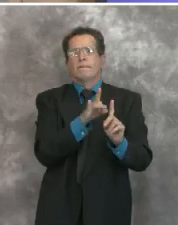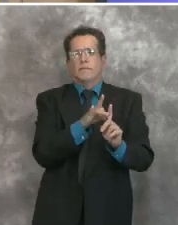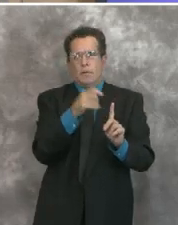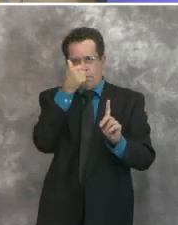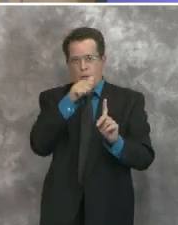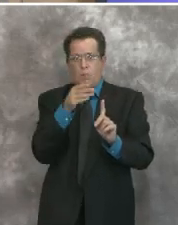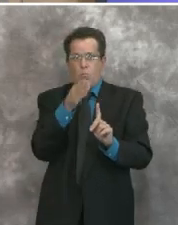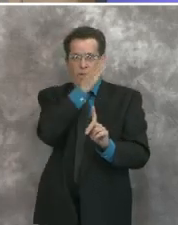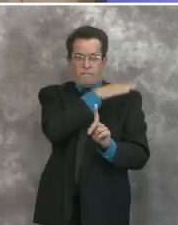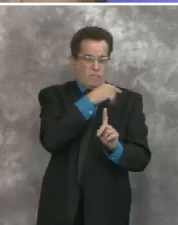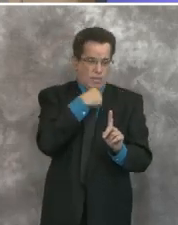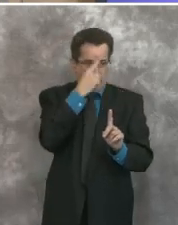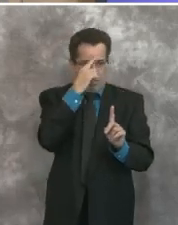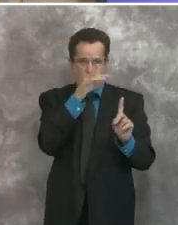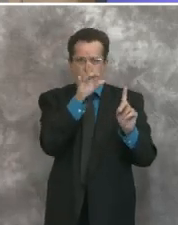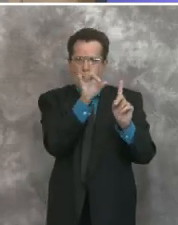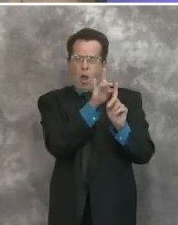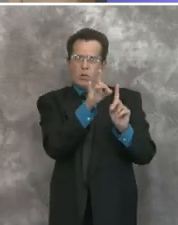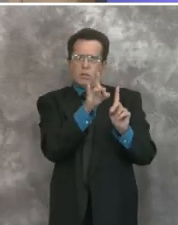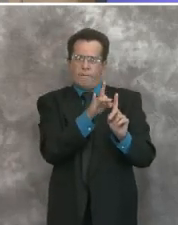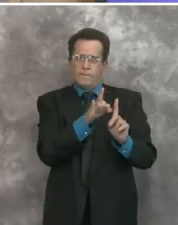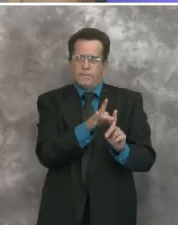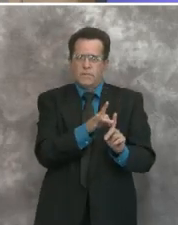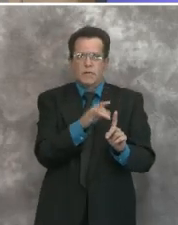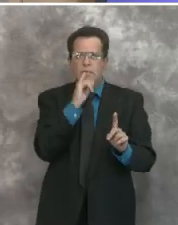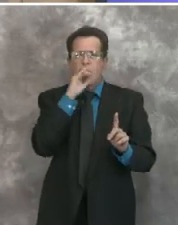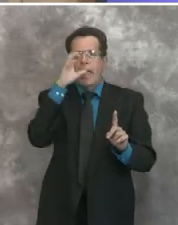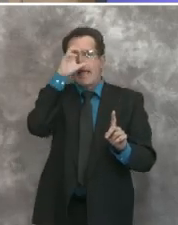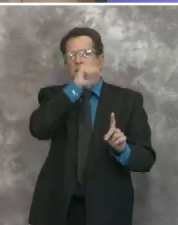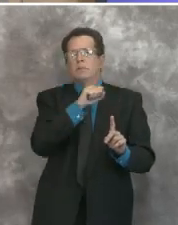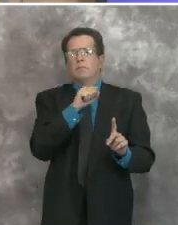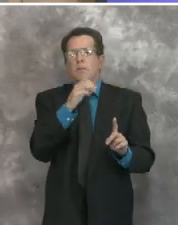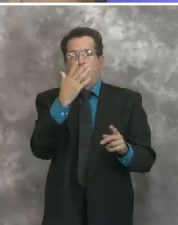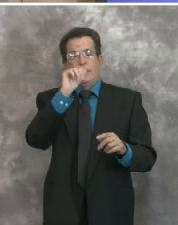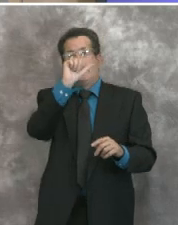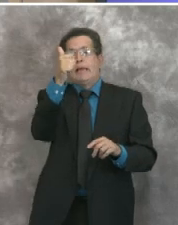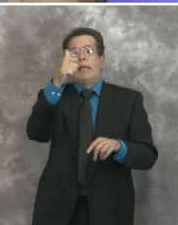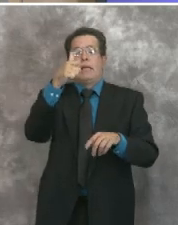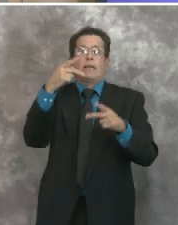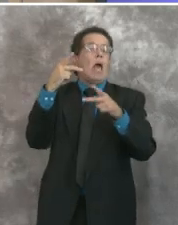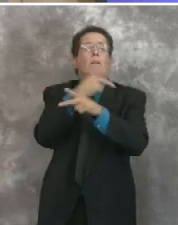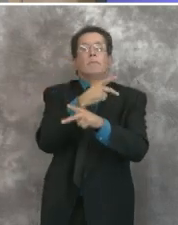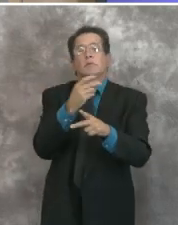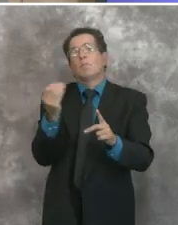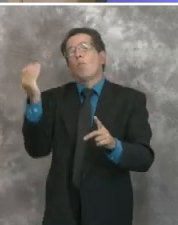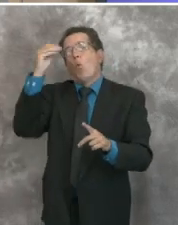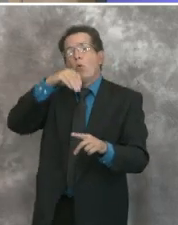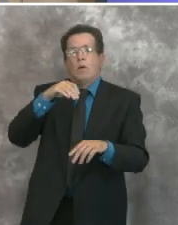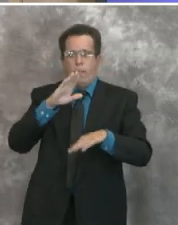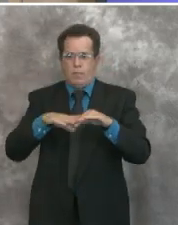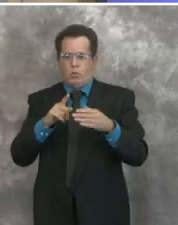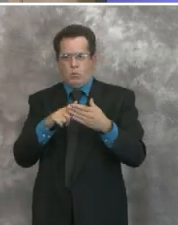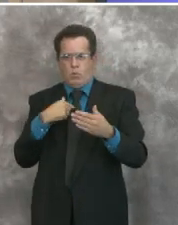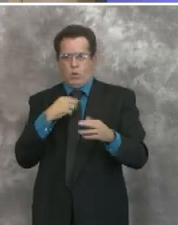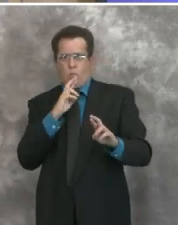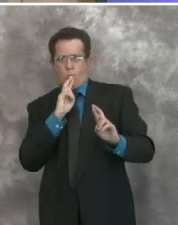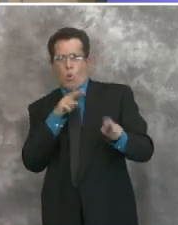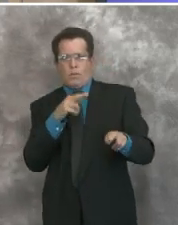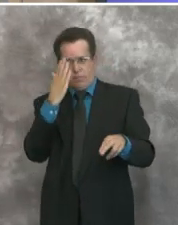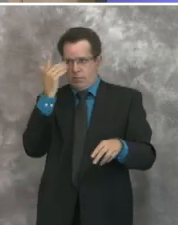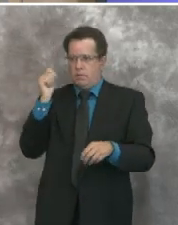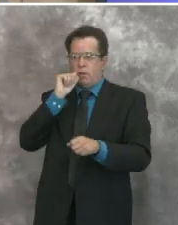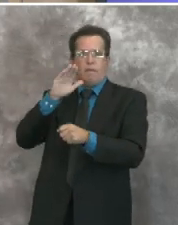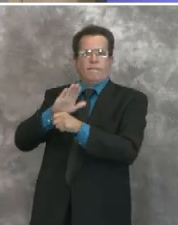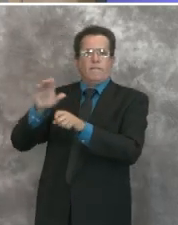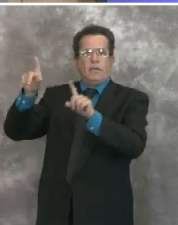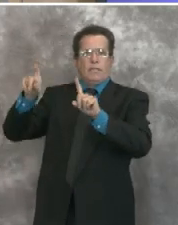said that we thought the number of positives was an estimation of perhaps 10 times greater than what we were reporting because of limitations in testing. As